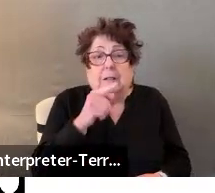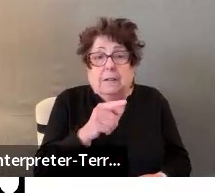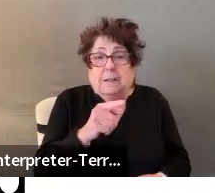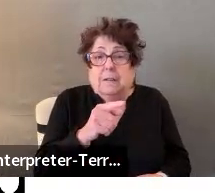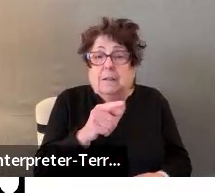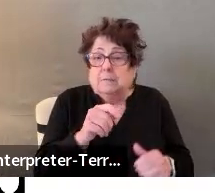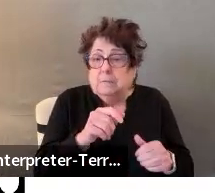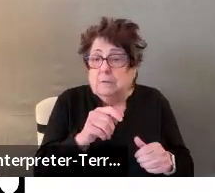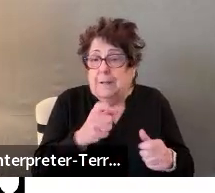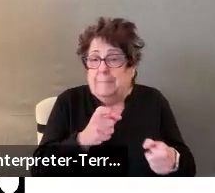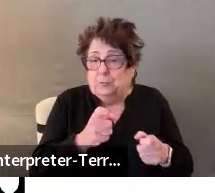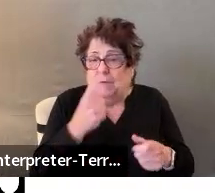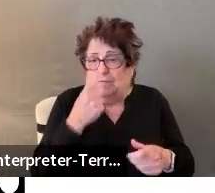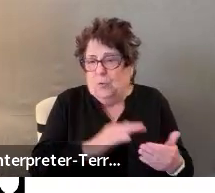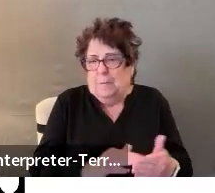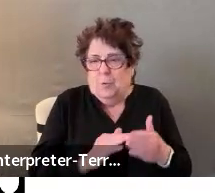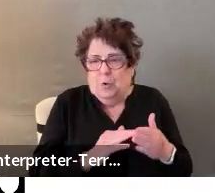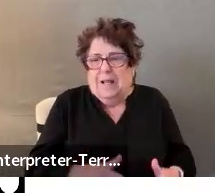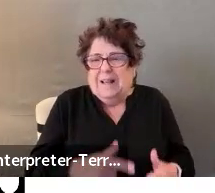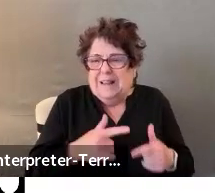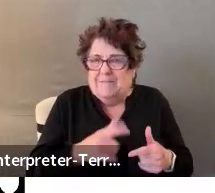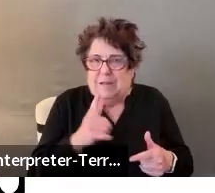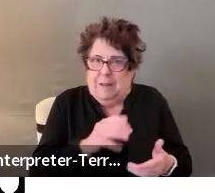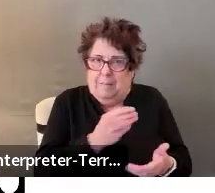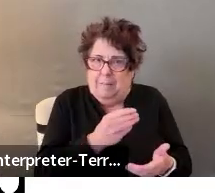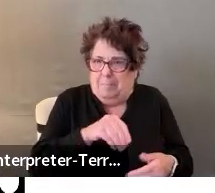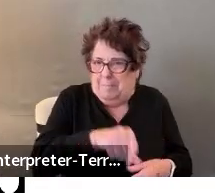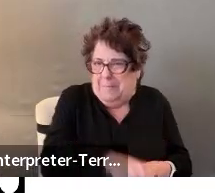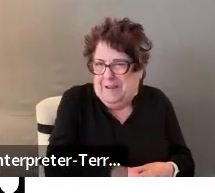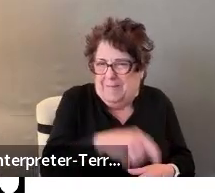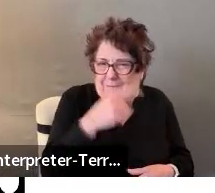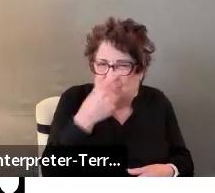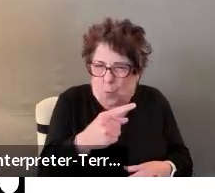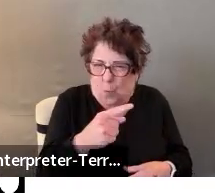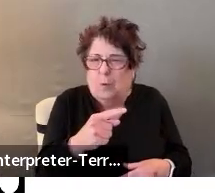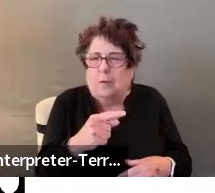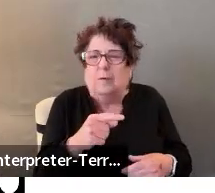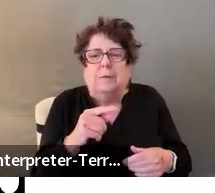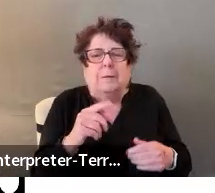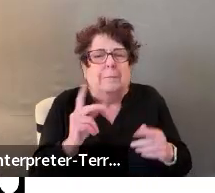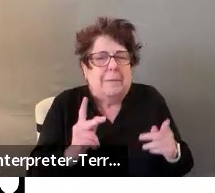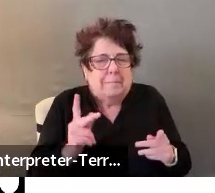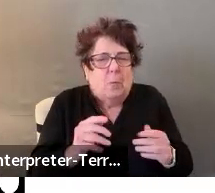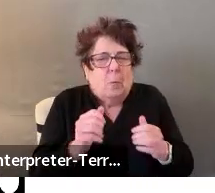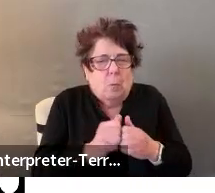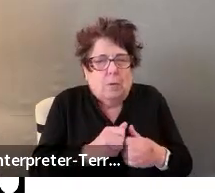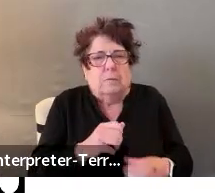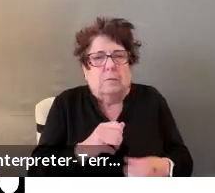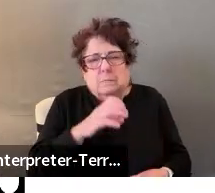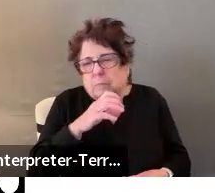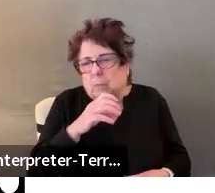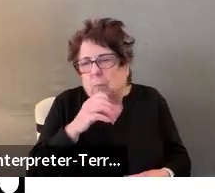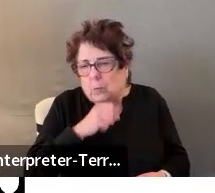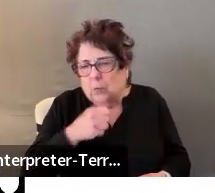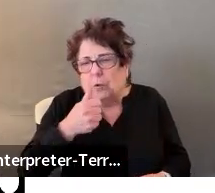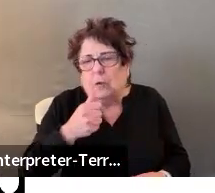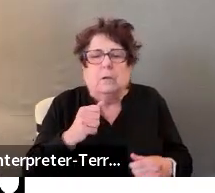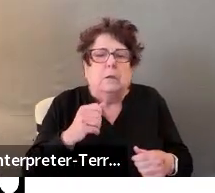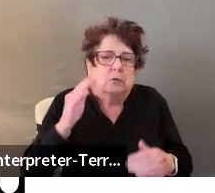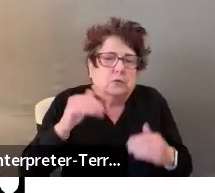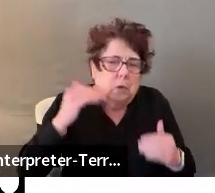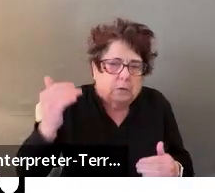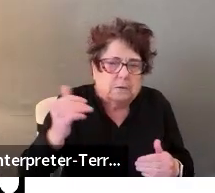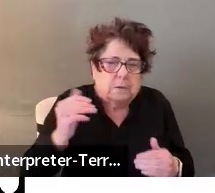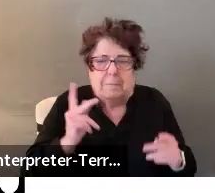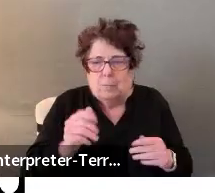funds agencies focused on serving older adults and people with disabilities. These include Area Agencies on Aging,